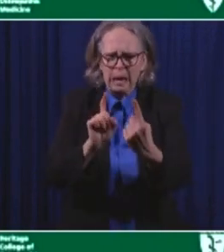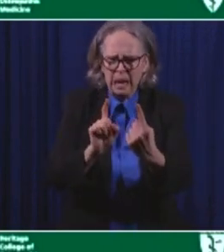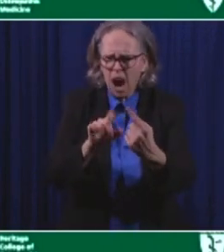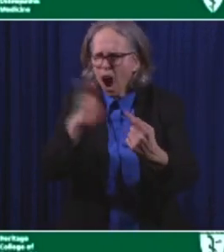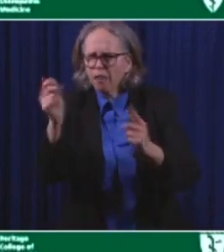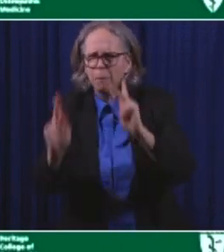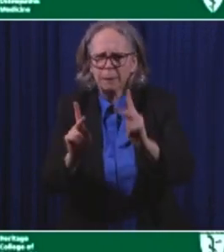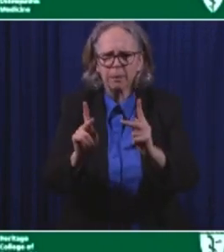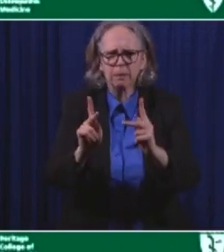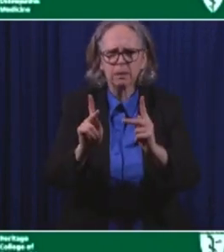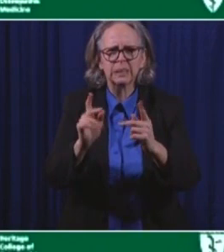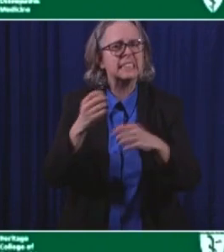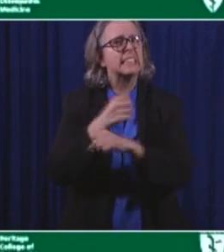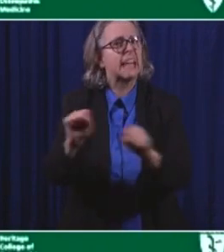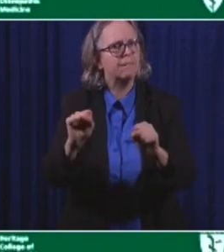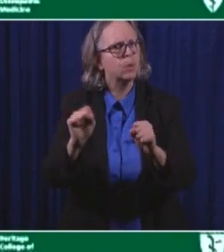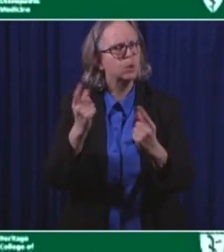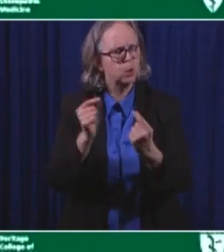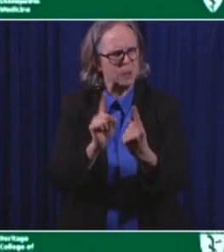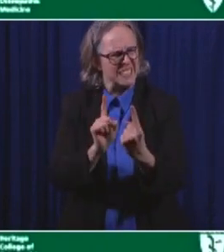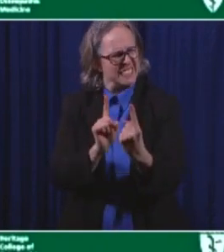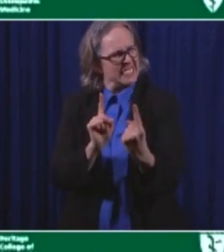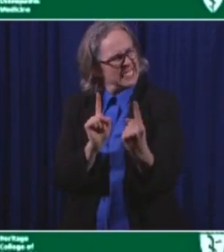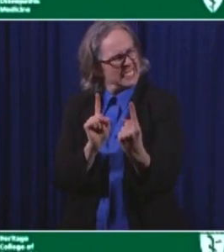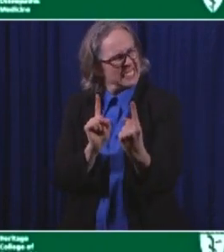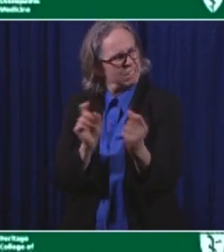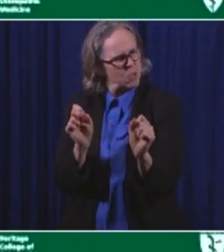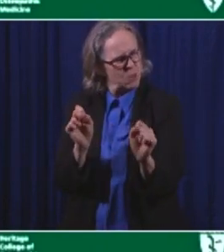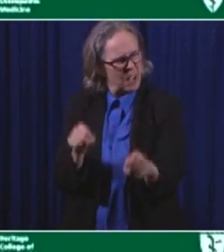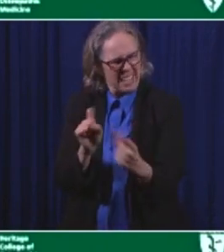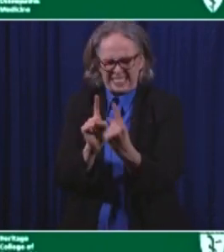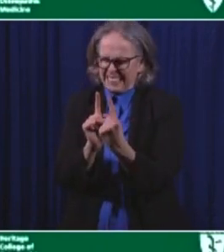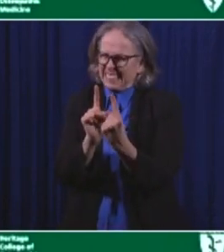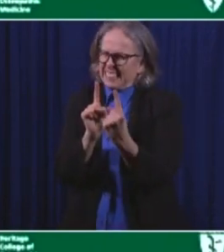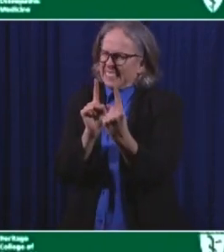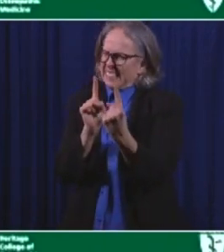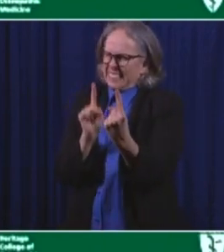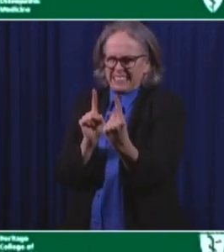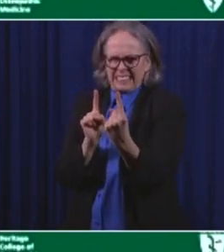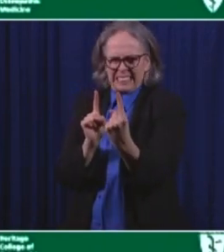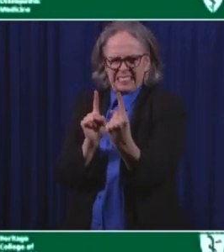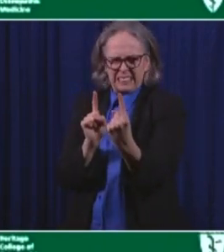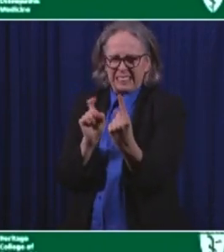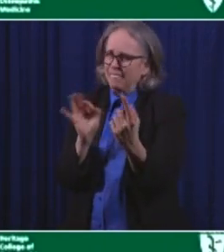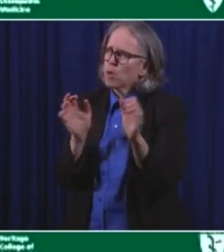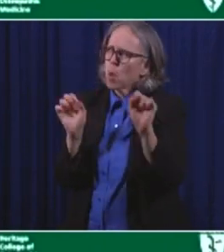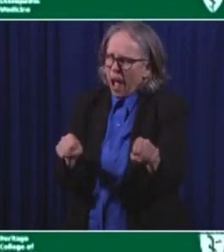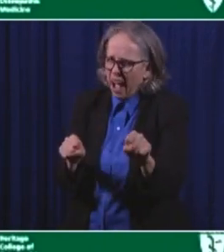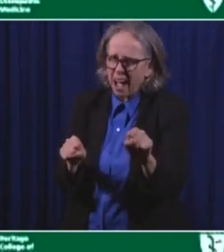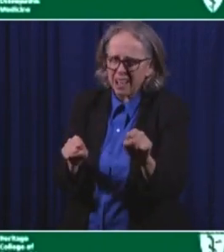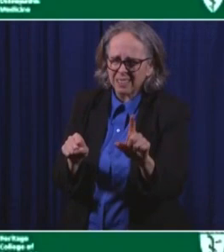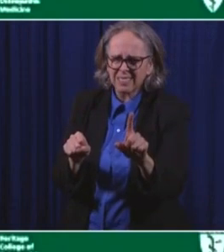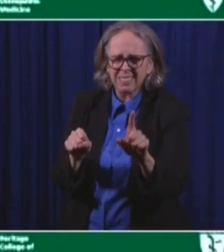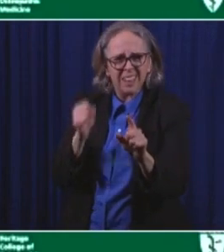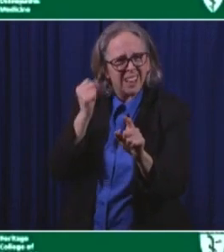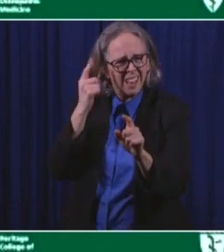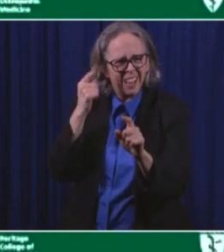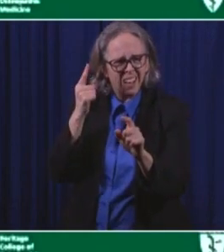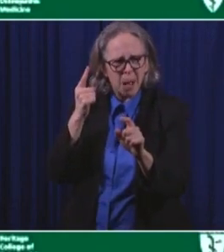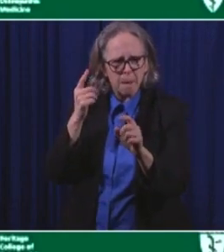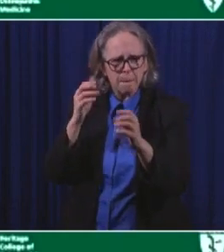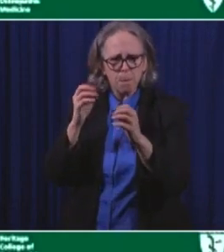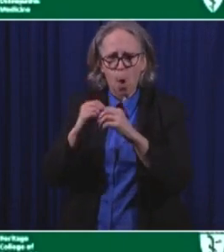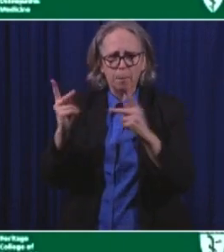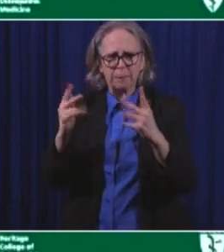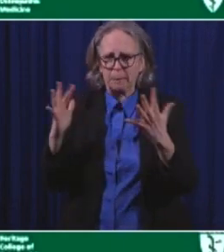It's important to keep your interactions short and stay apart whenever it is possible. The more people you come in contact with and the longer